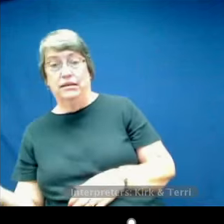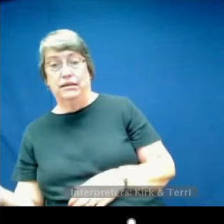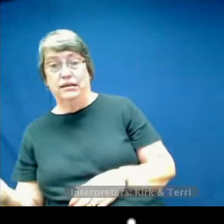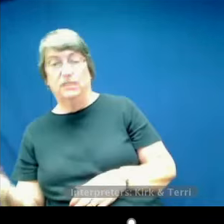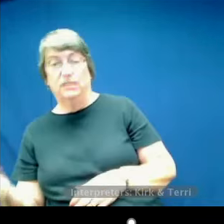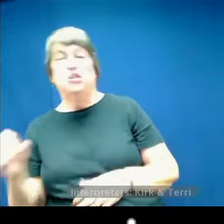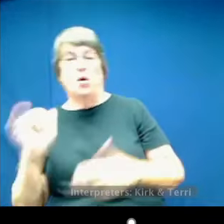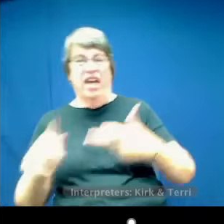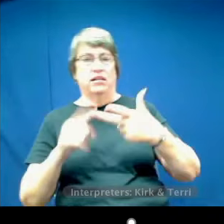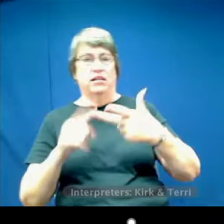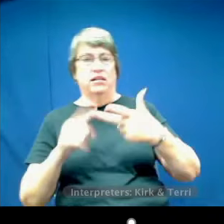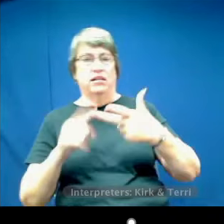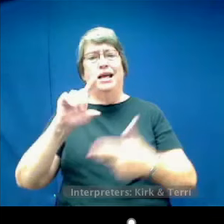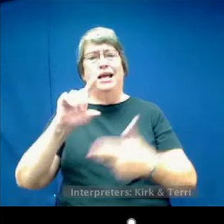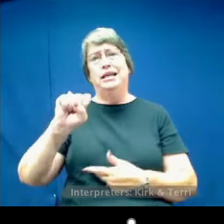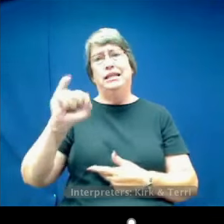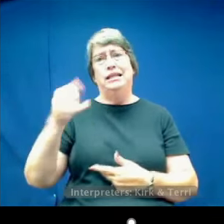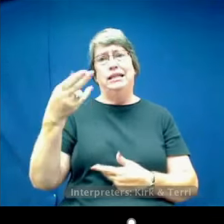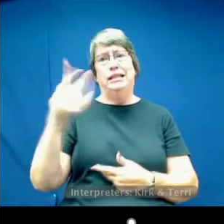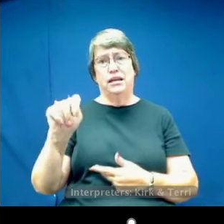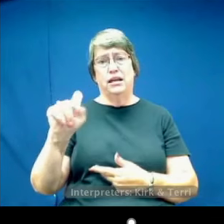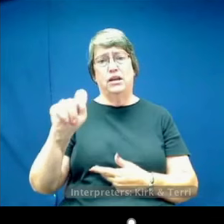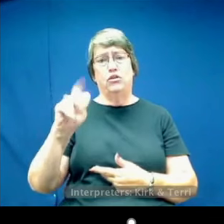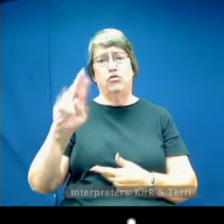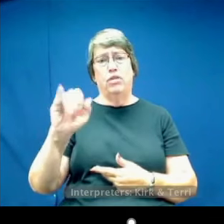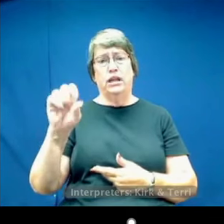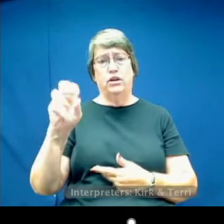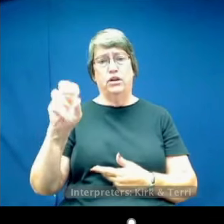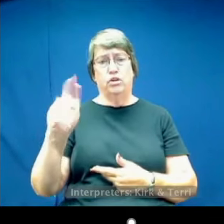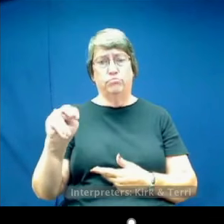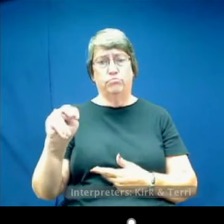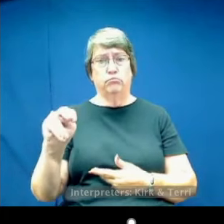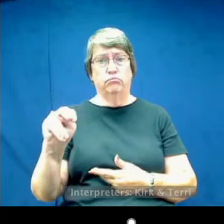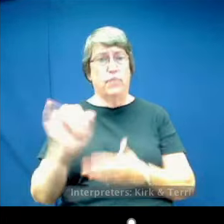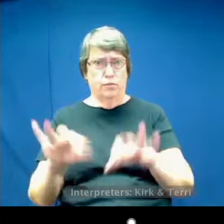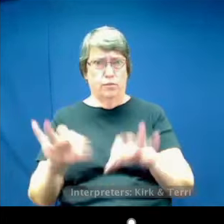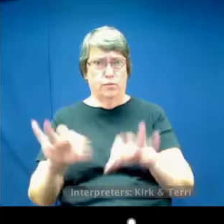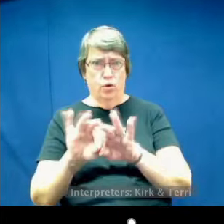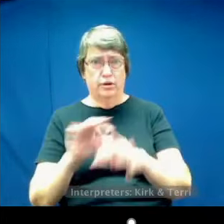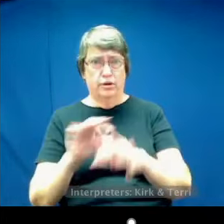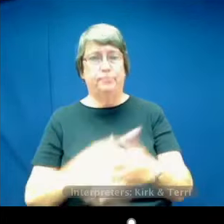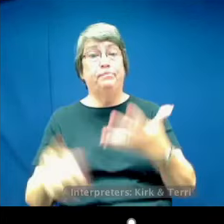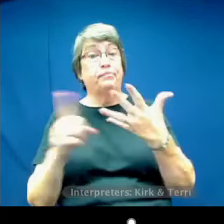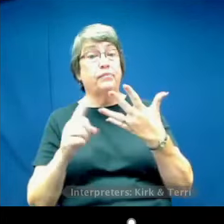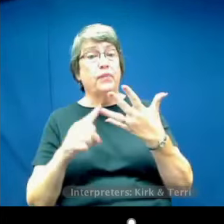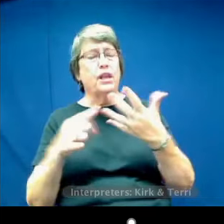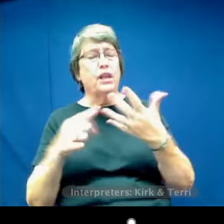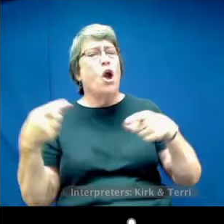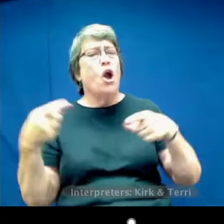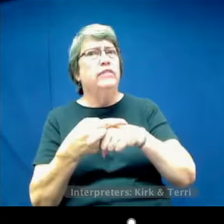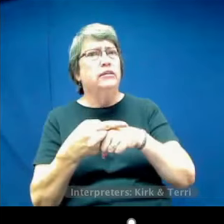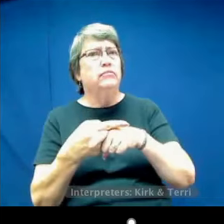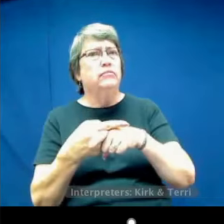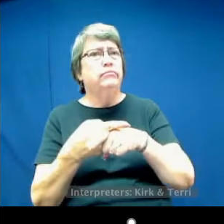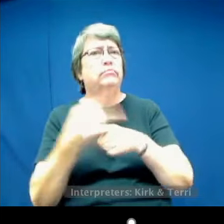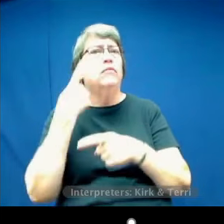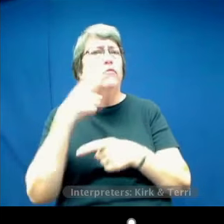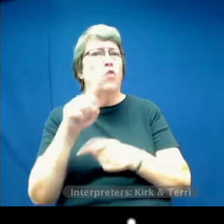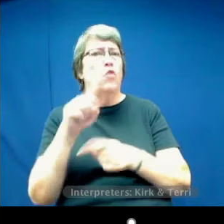of our job. And the conflicts that exist for legal interpreters in family law